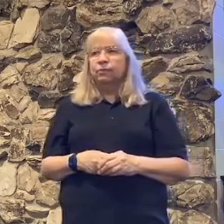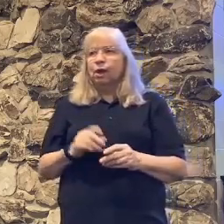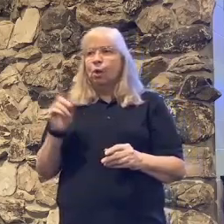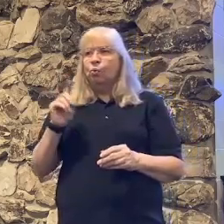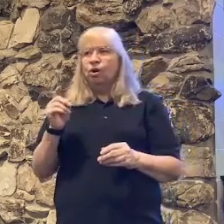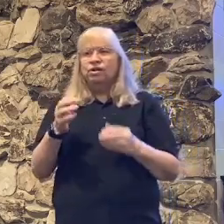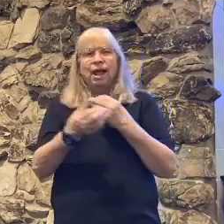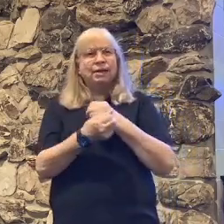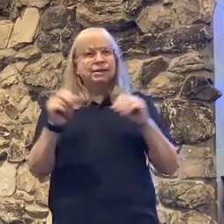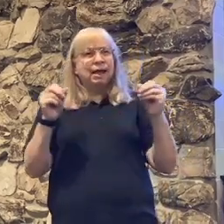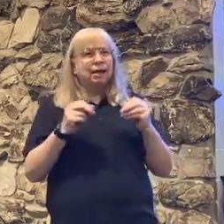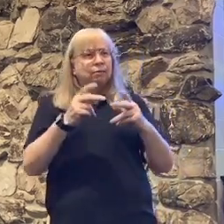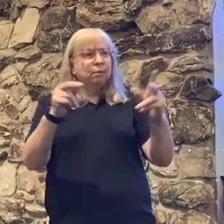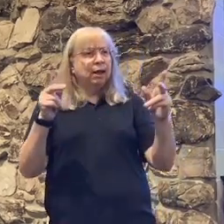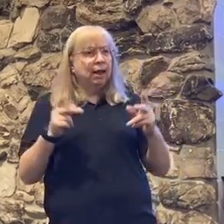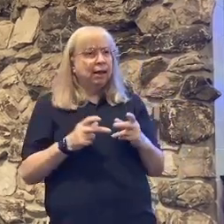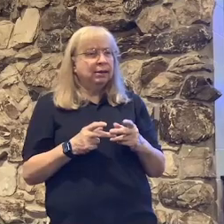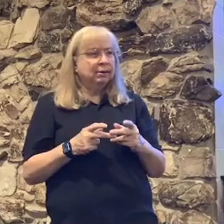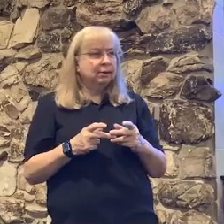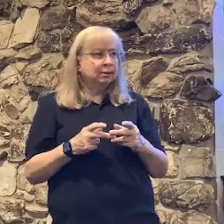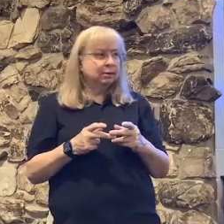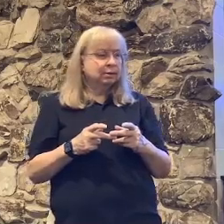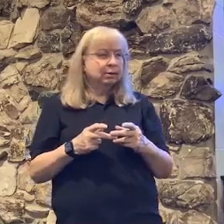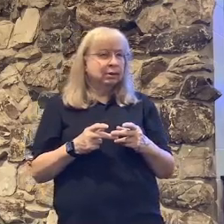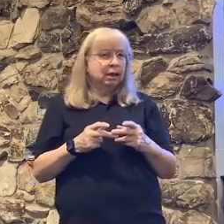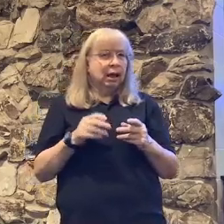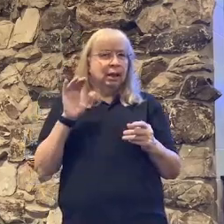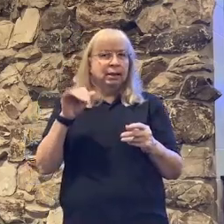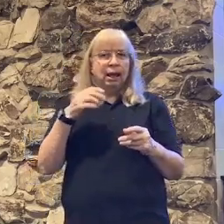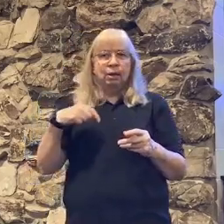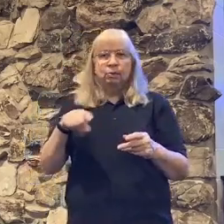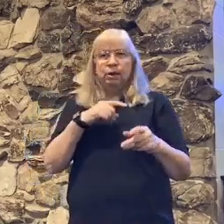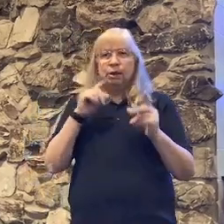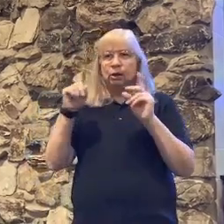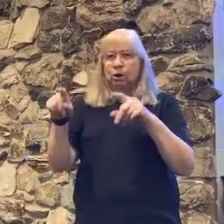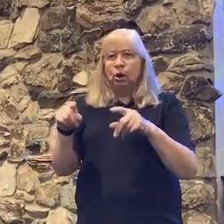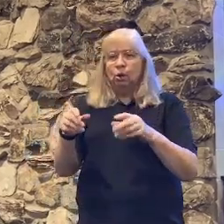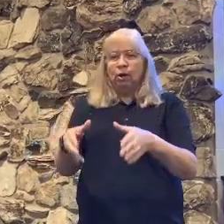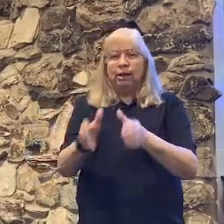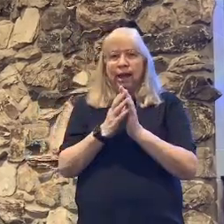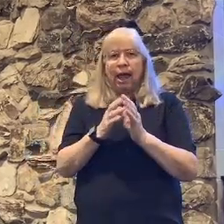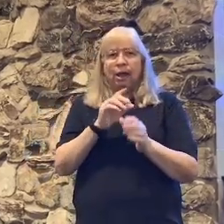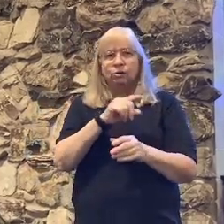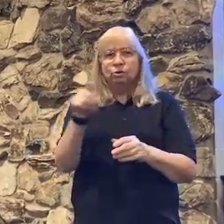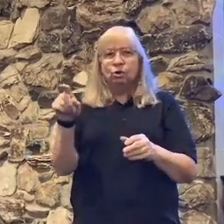is that safe place that we can go and ask those questions